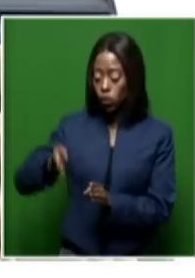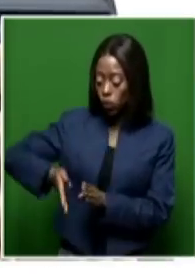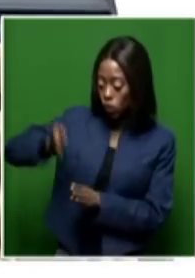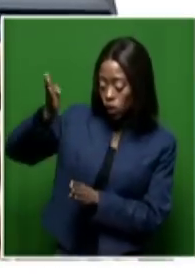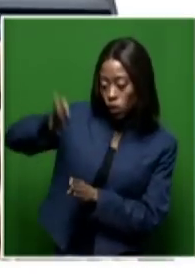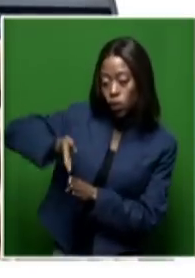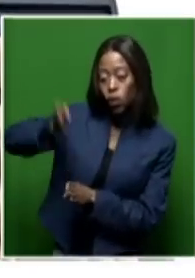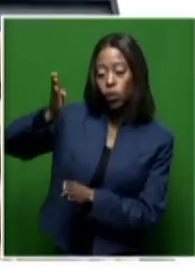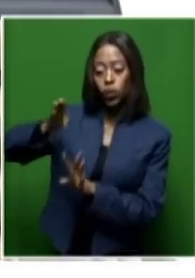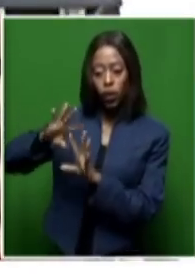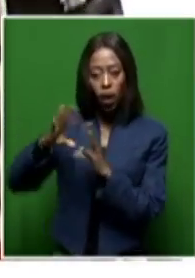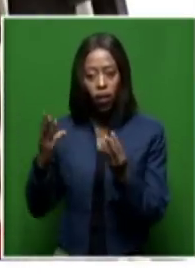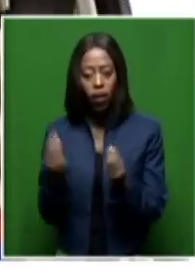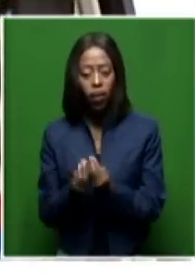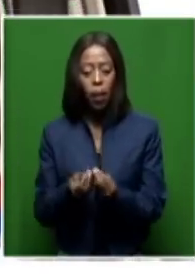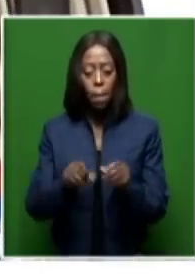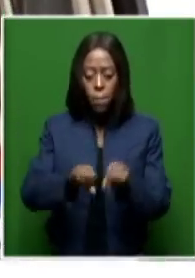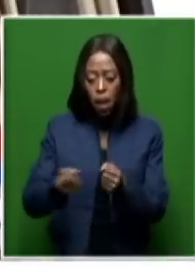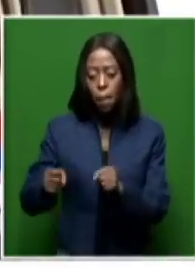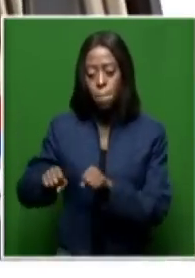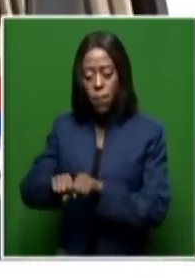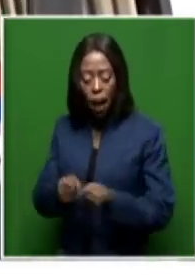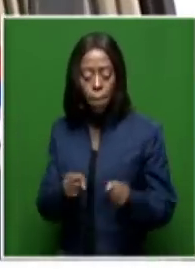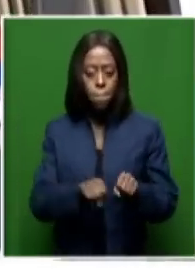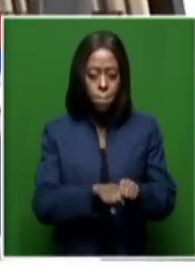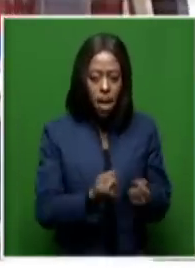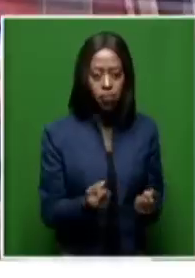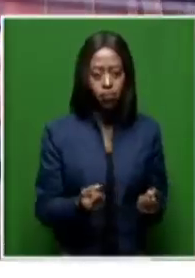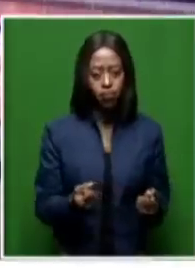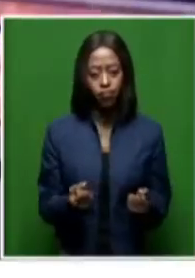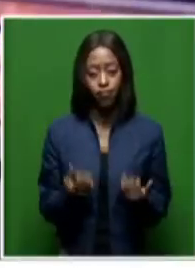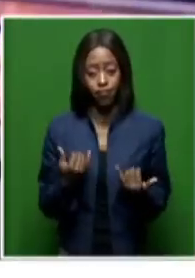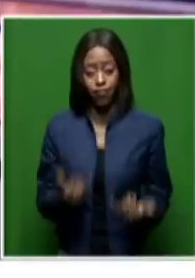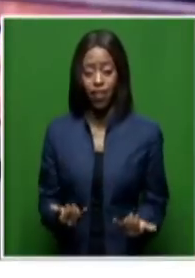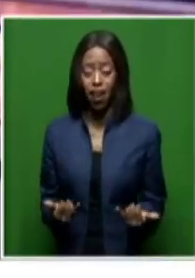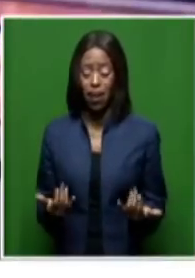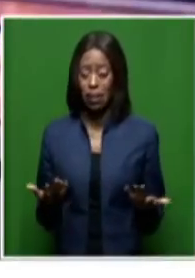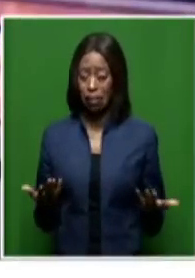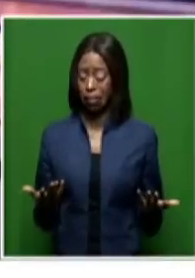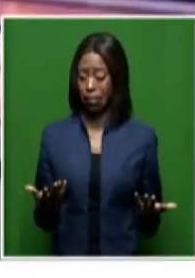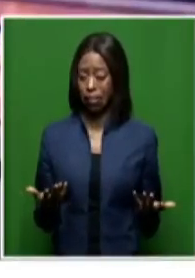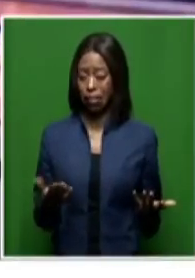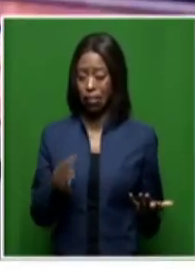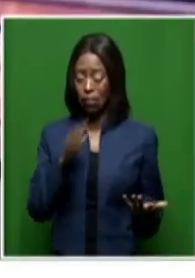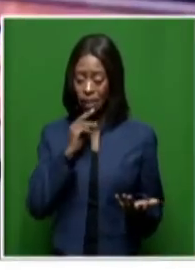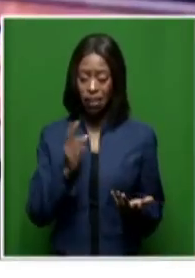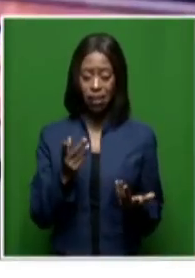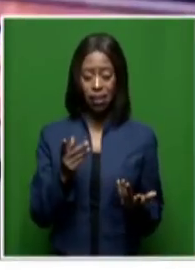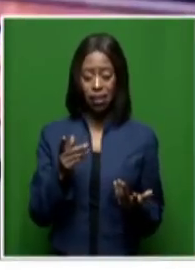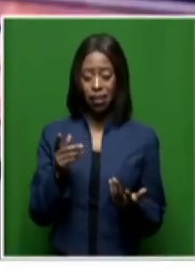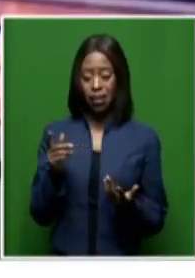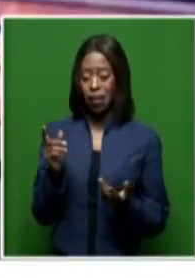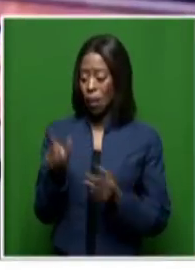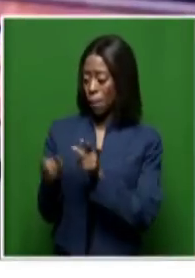and everything were broken. So with the stoppage, you had the vandalism of the